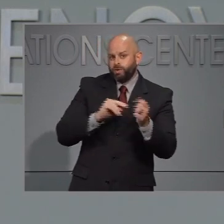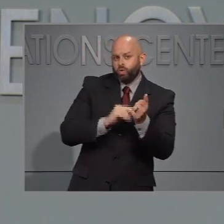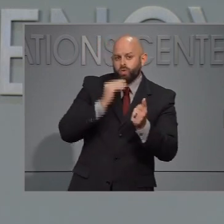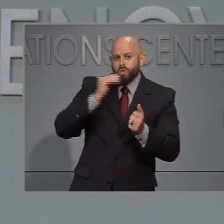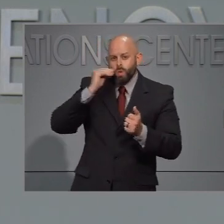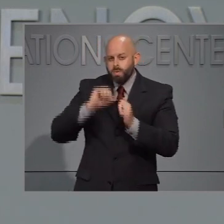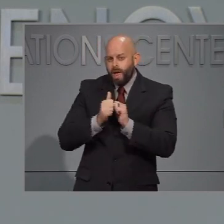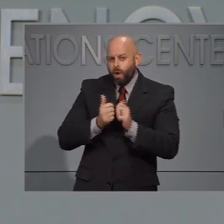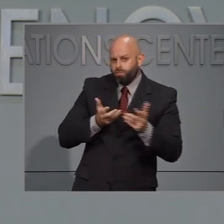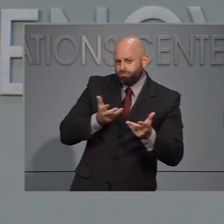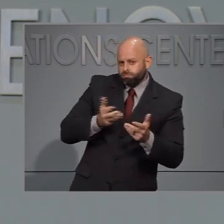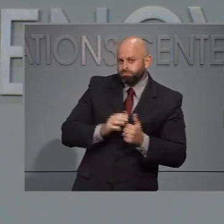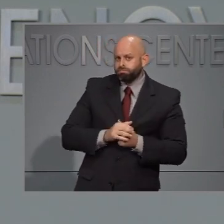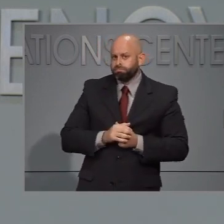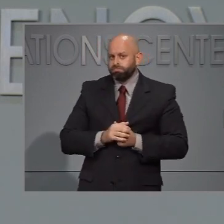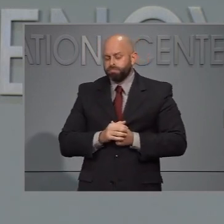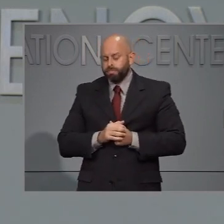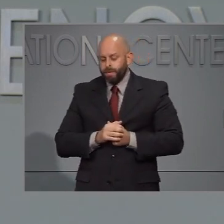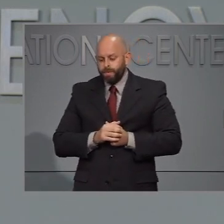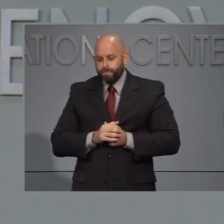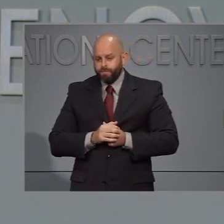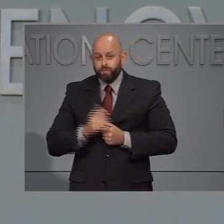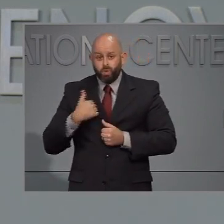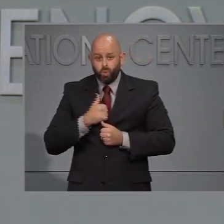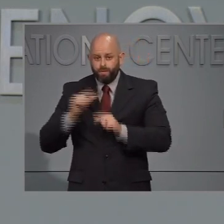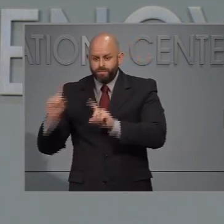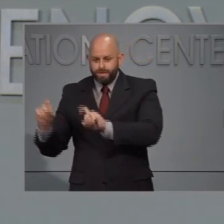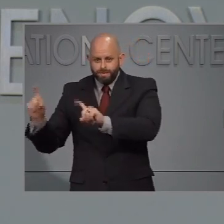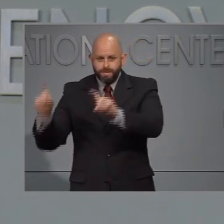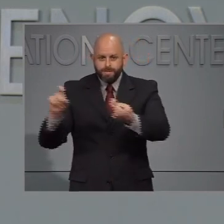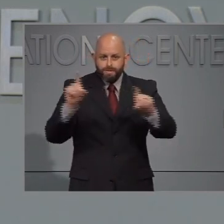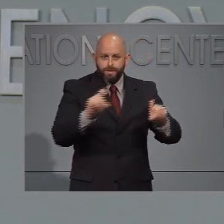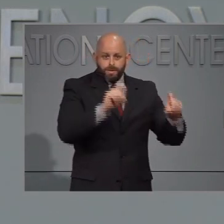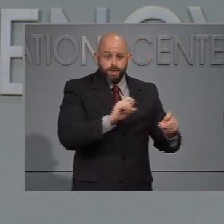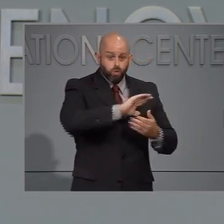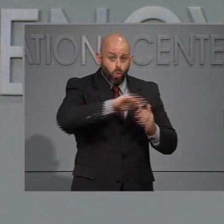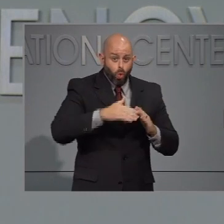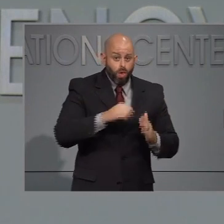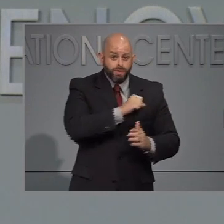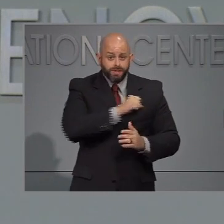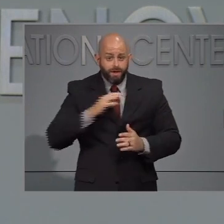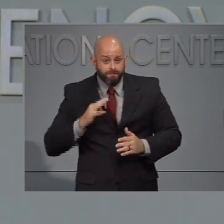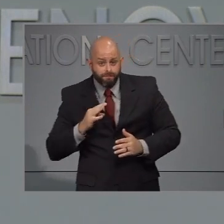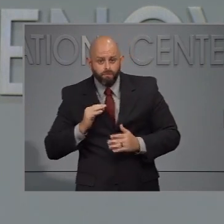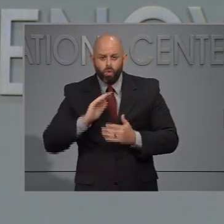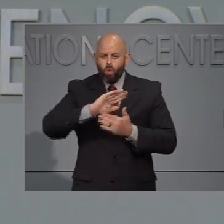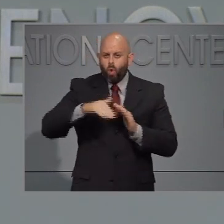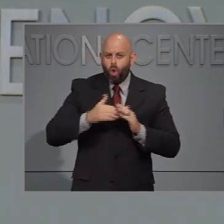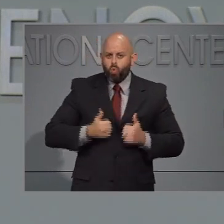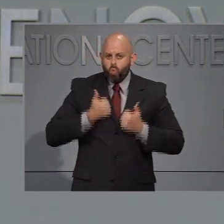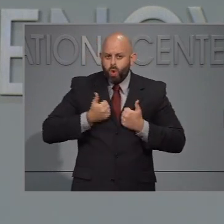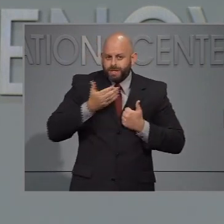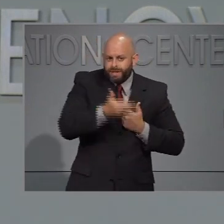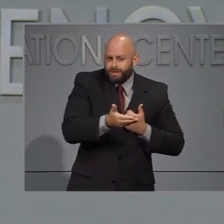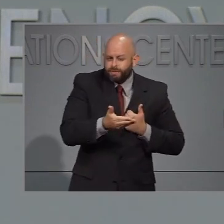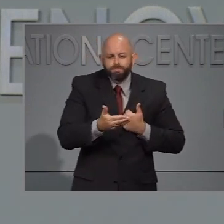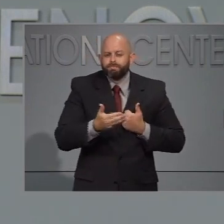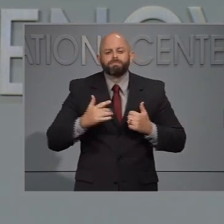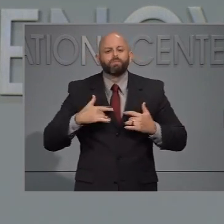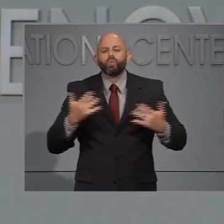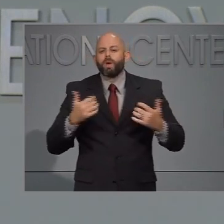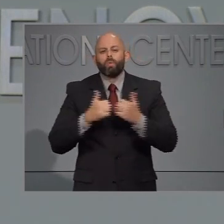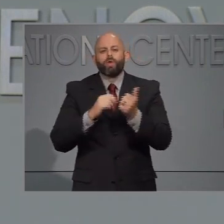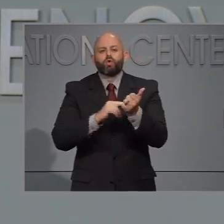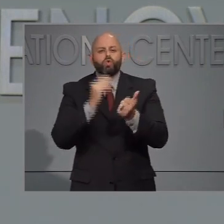we completed testing of all of the staff and residents? And so where are we with that? I'm